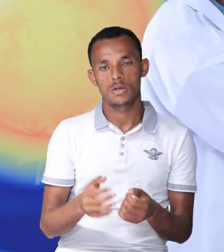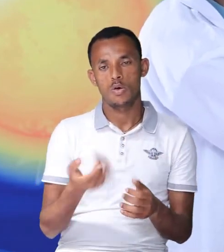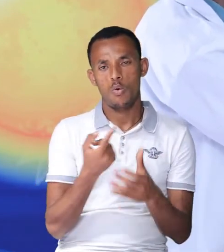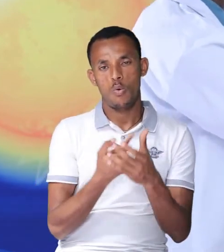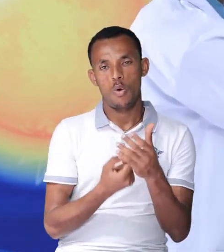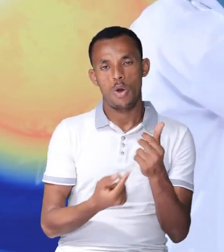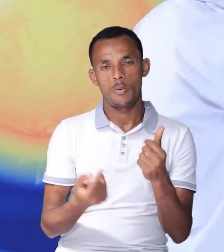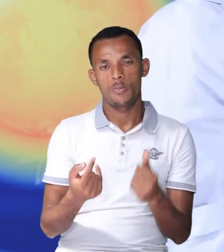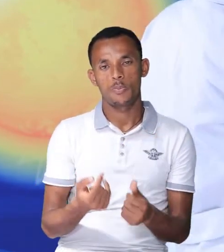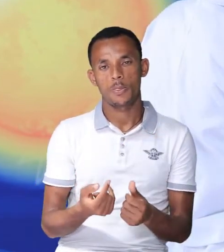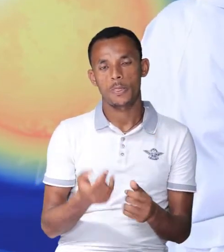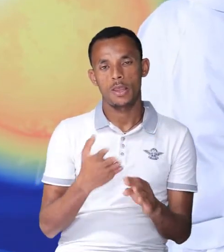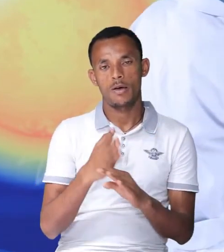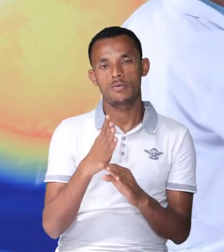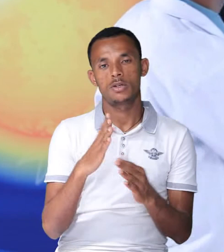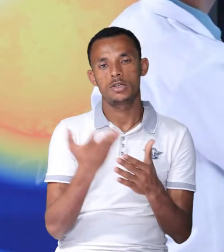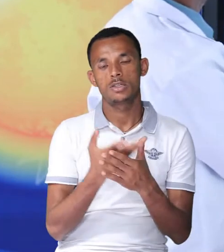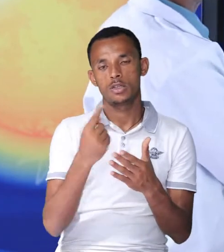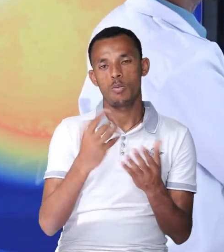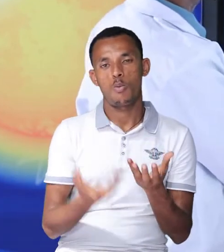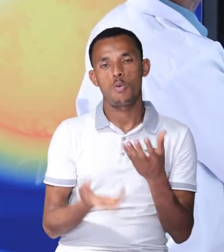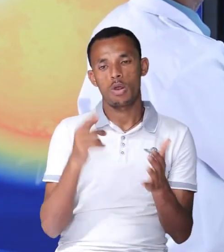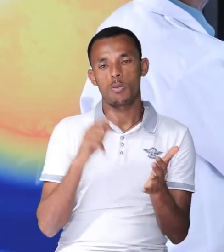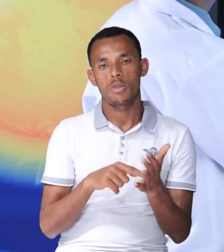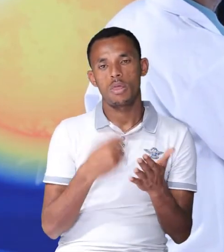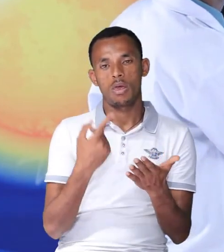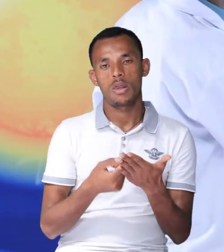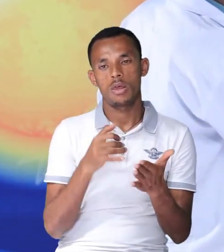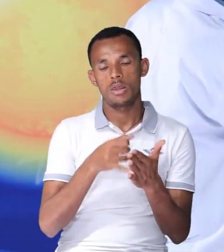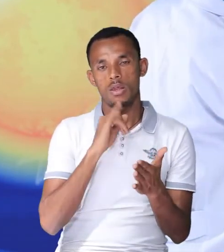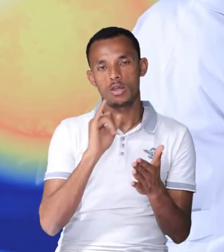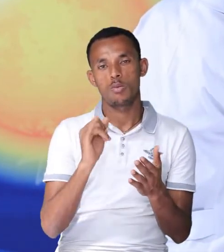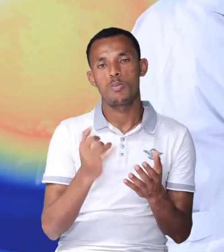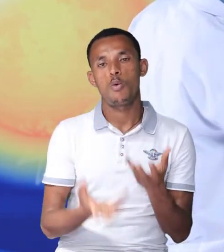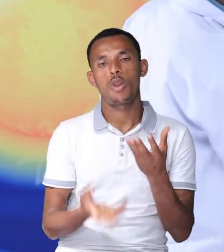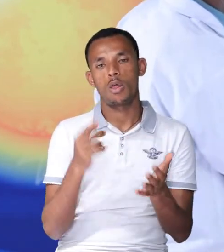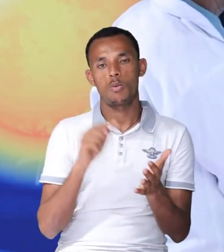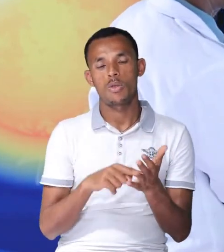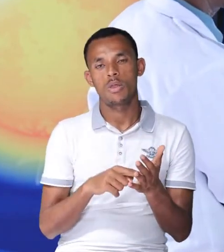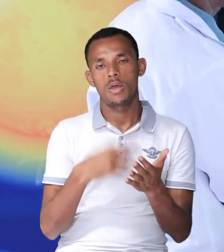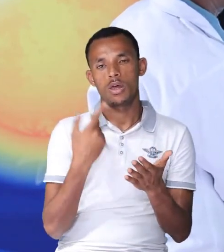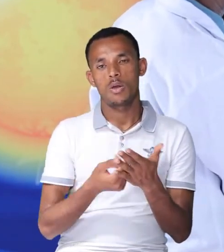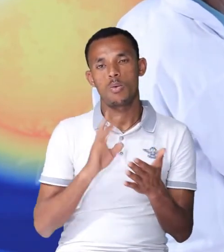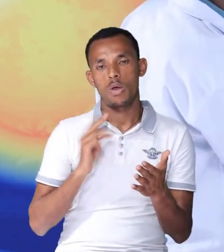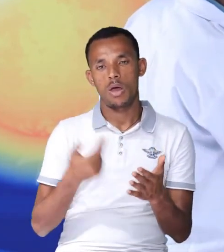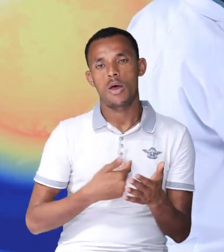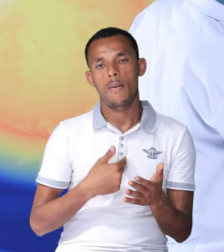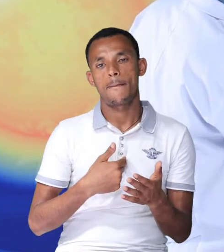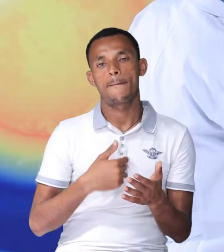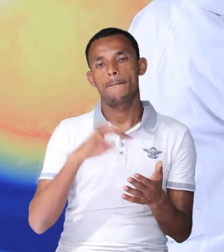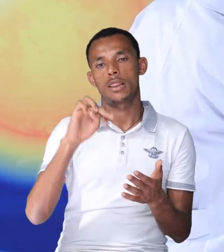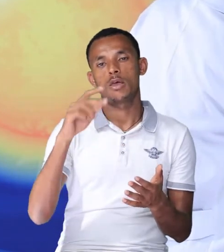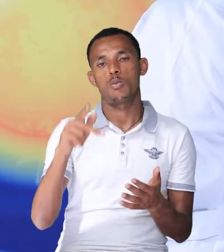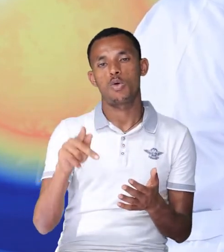only. After reaching the boiling point, okay, here it is boiling point. Here you have melting point,